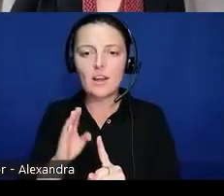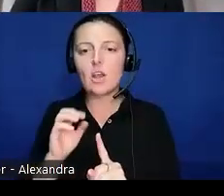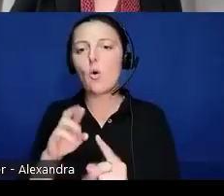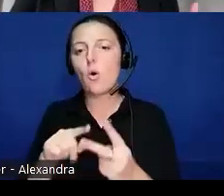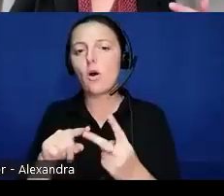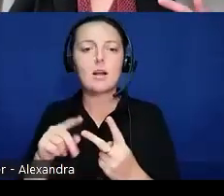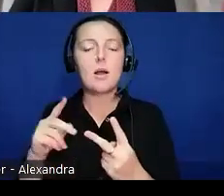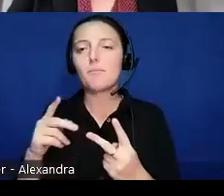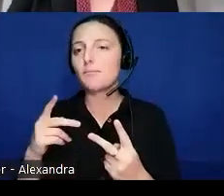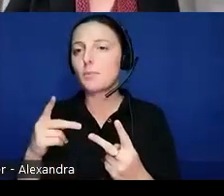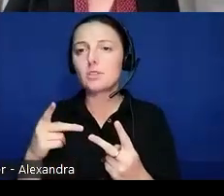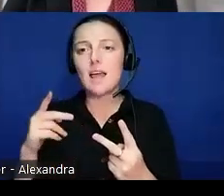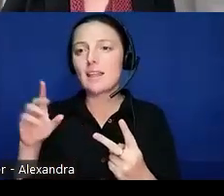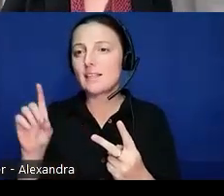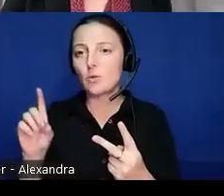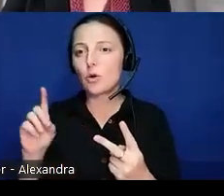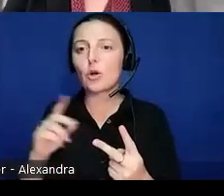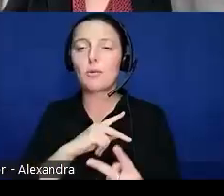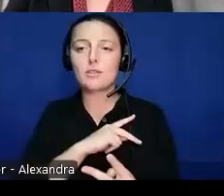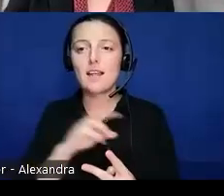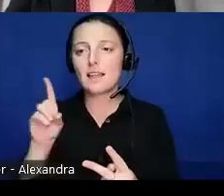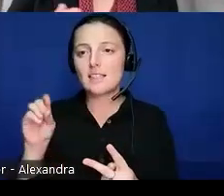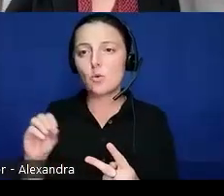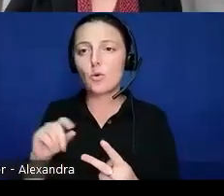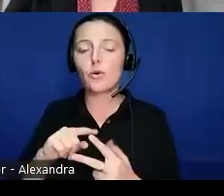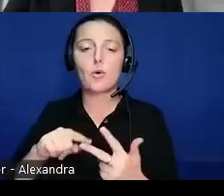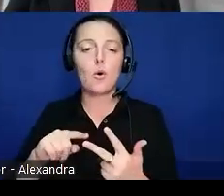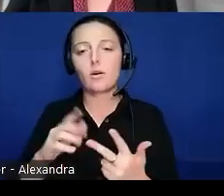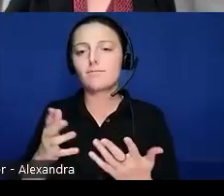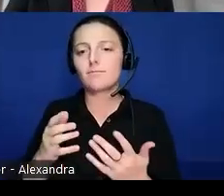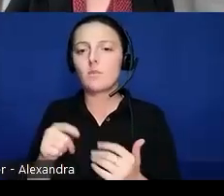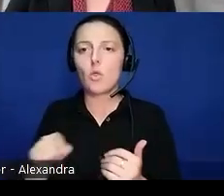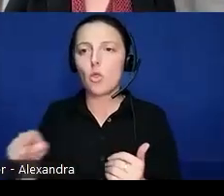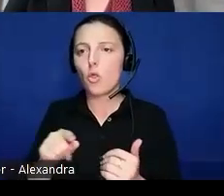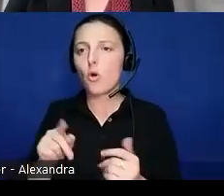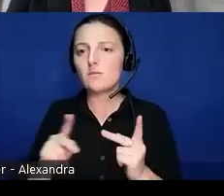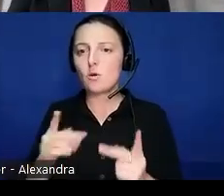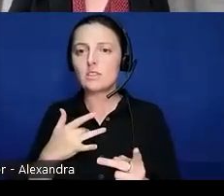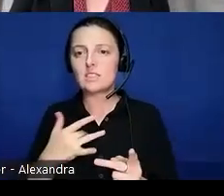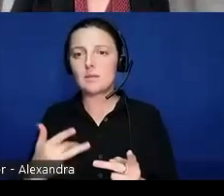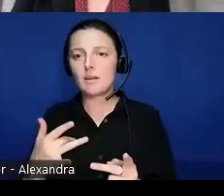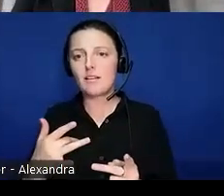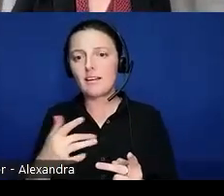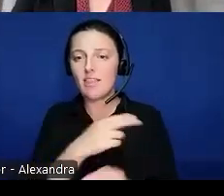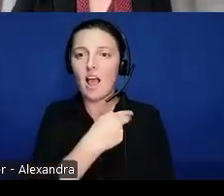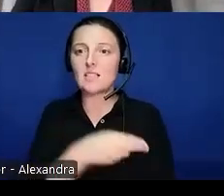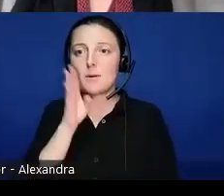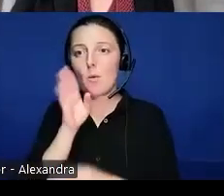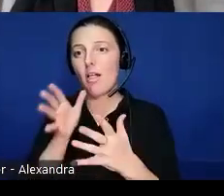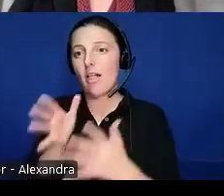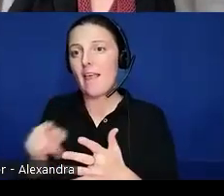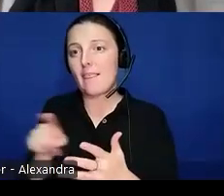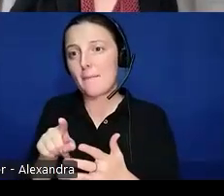disorders that were really the ones that would potentially be the most hated by the hospital and